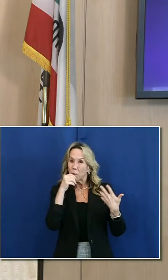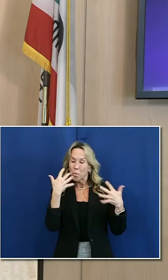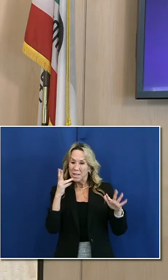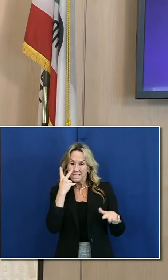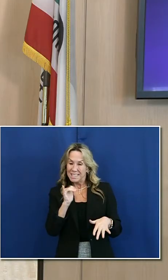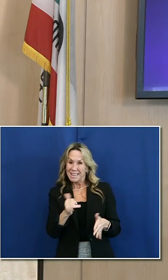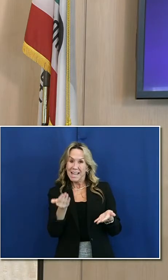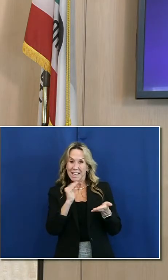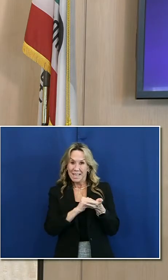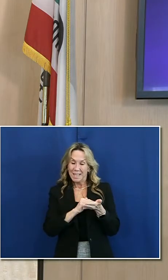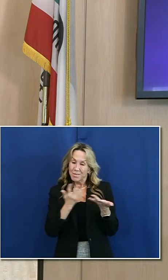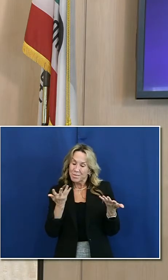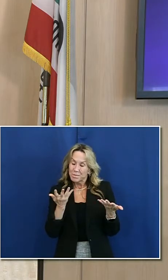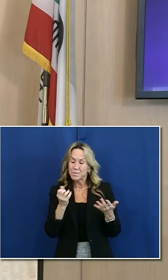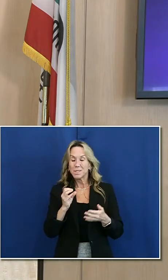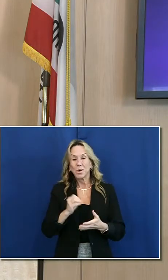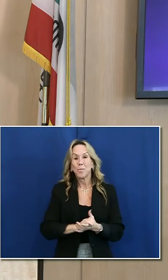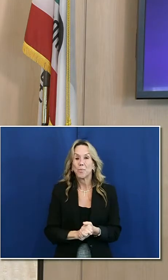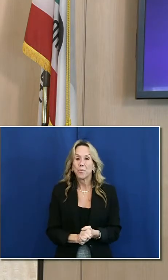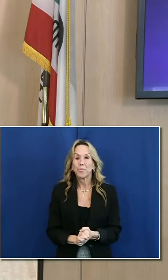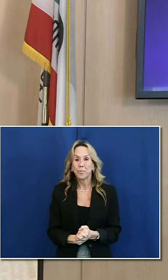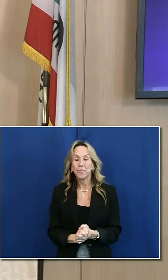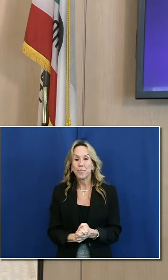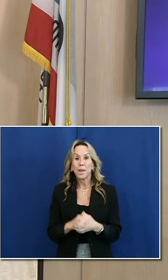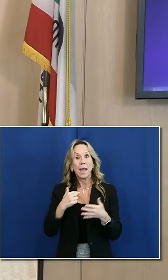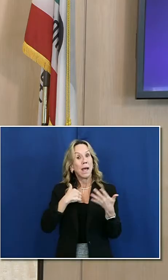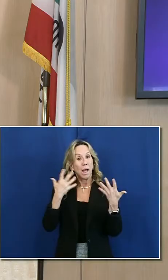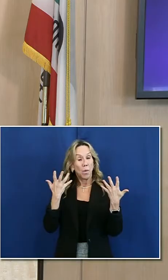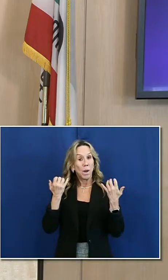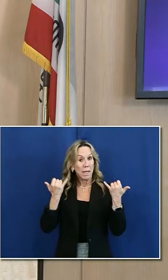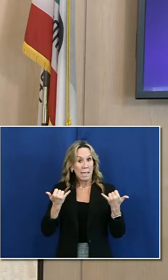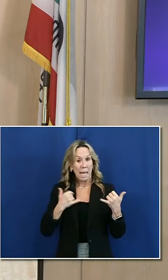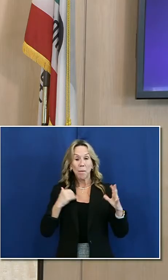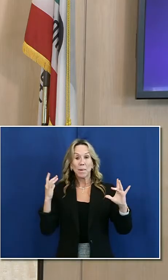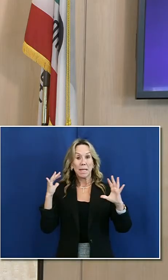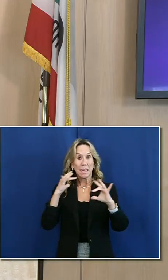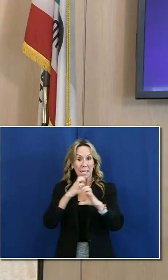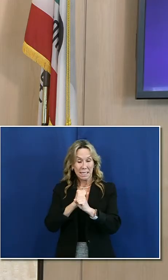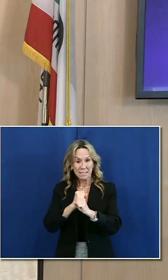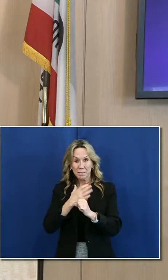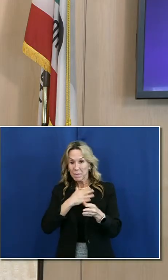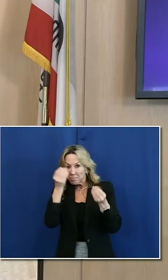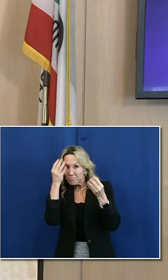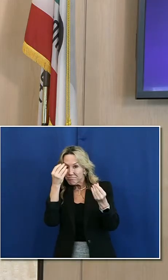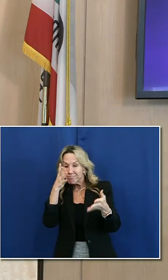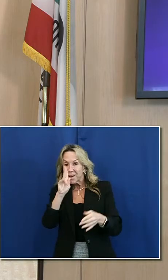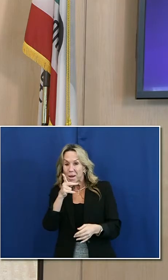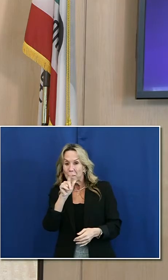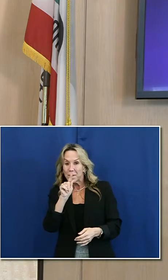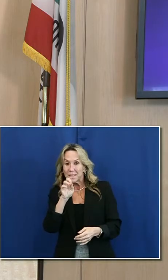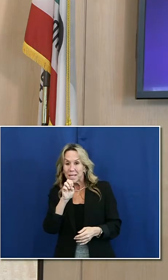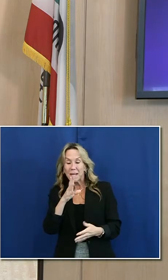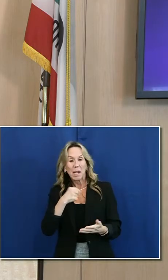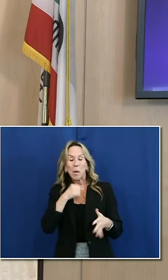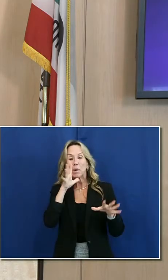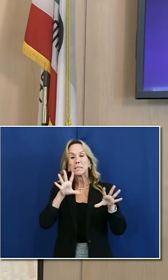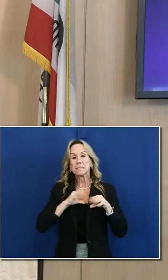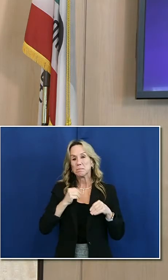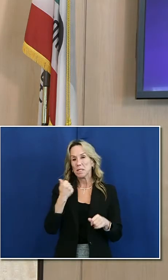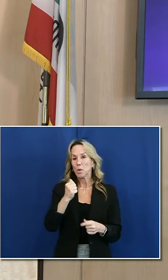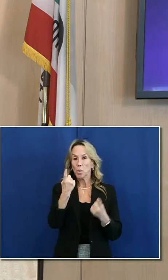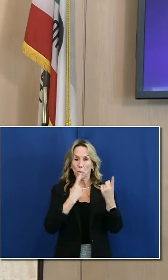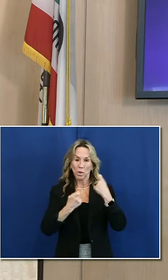on counties across the state. So with that, I would like to end my update and take any questions. Thank